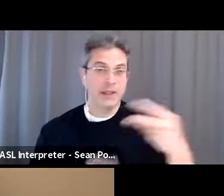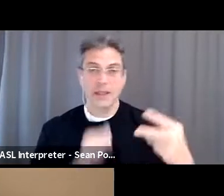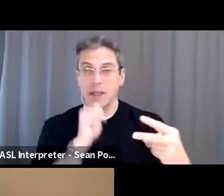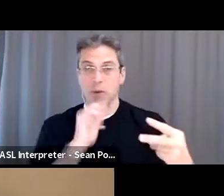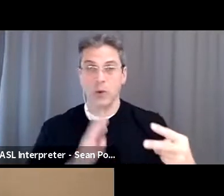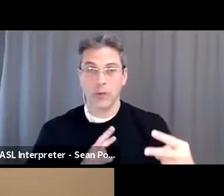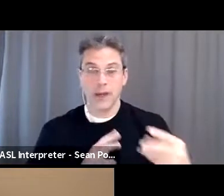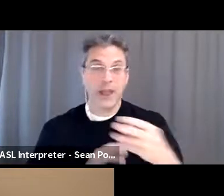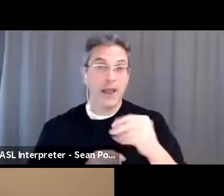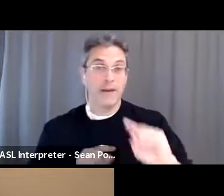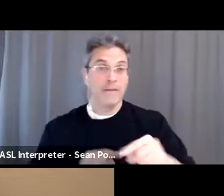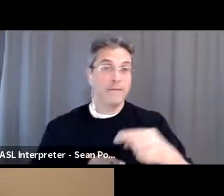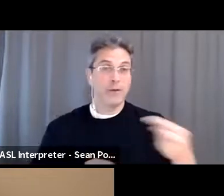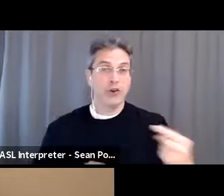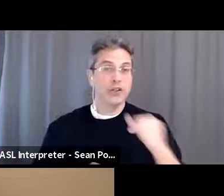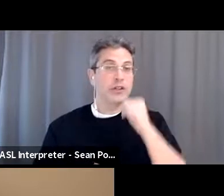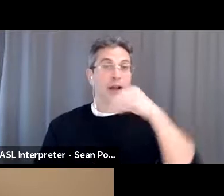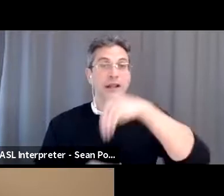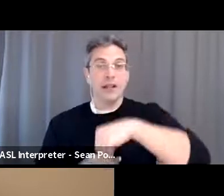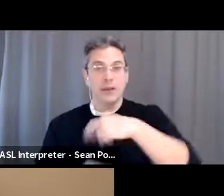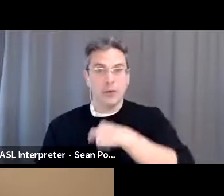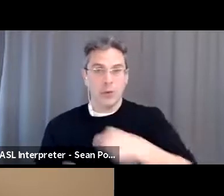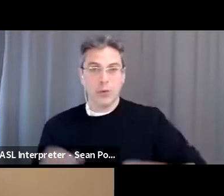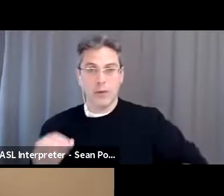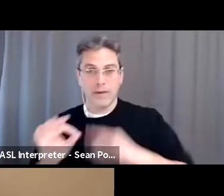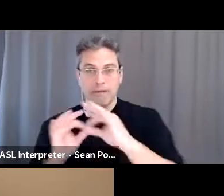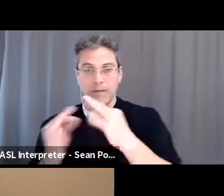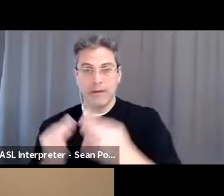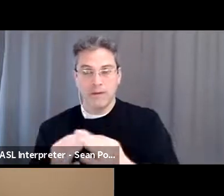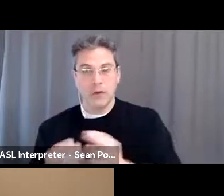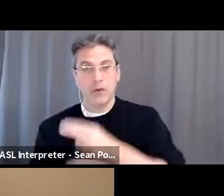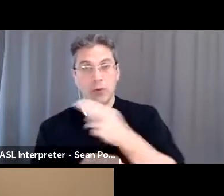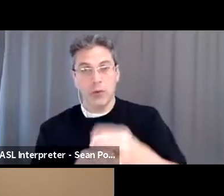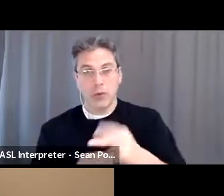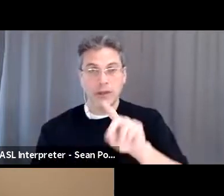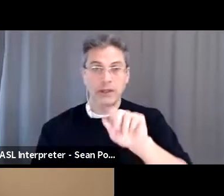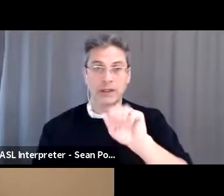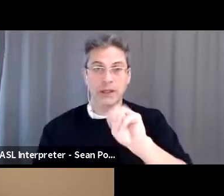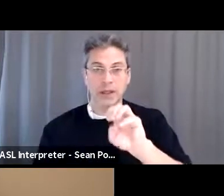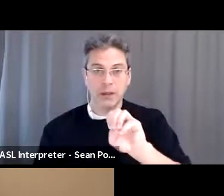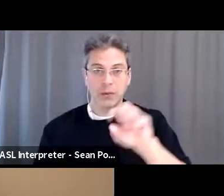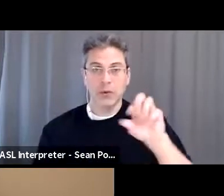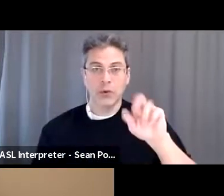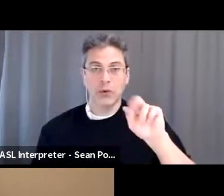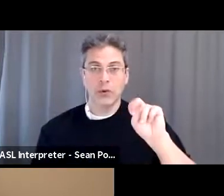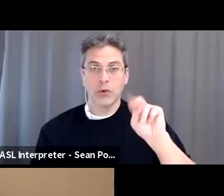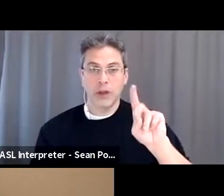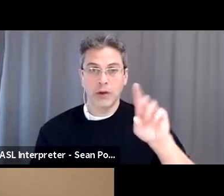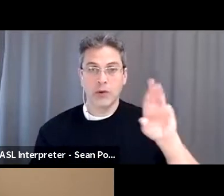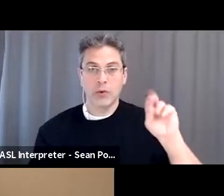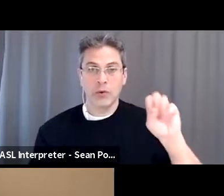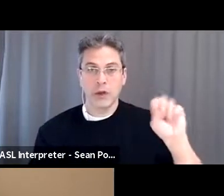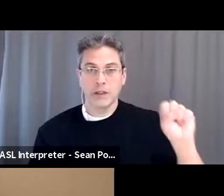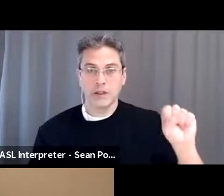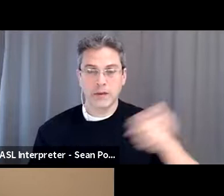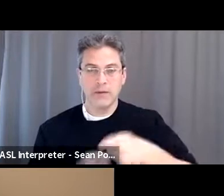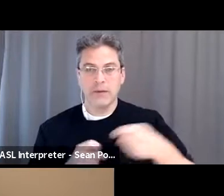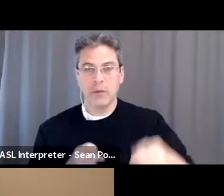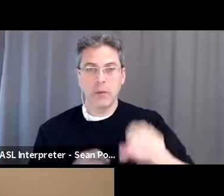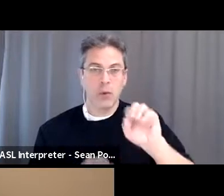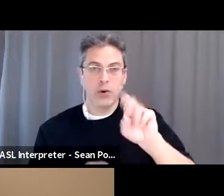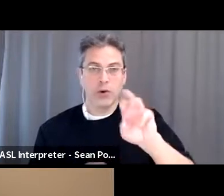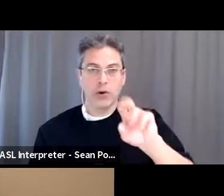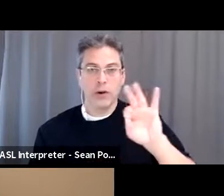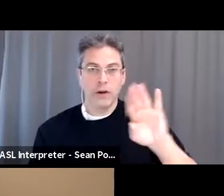royal family to be appointed Dame Grand Cross of the Order of Bath for services to public health